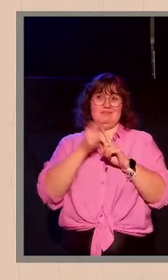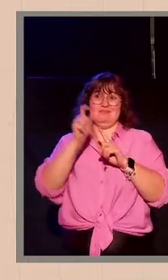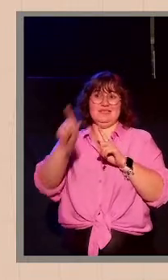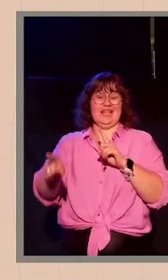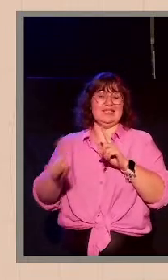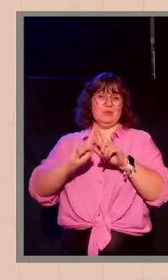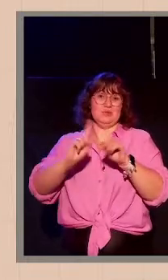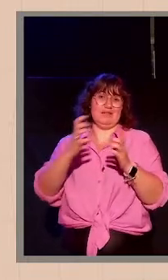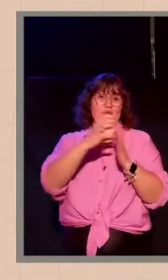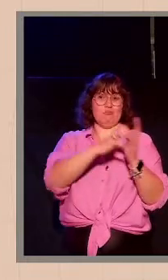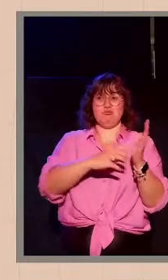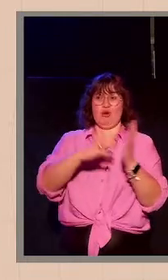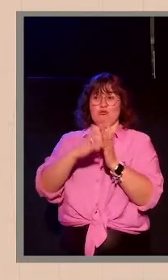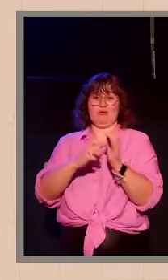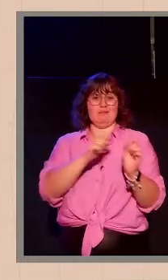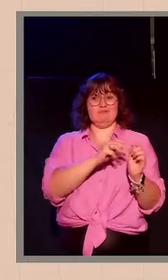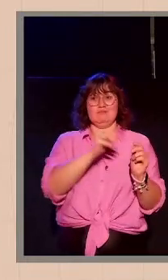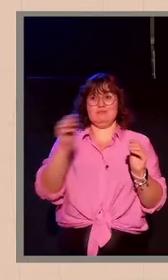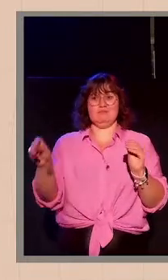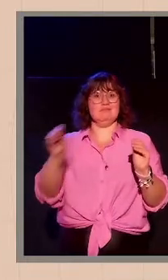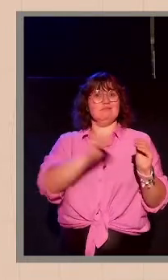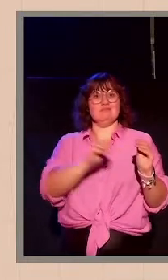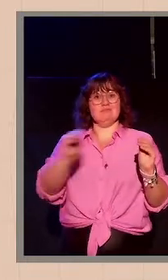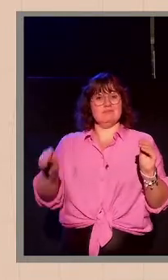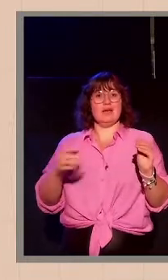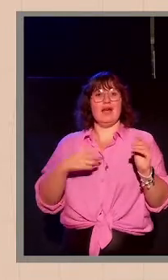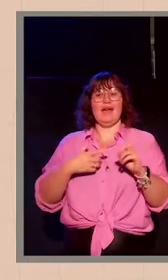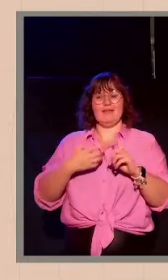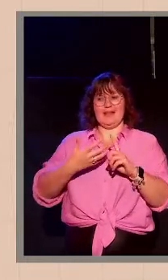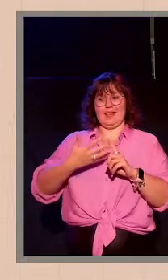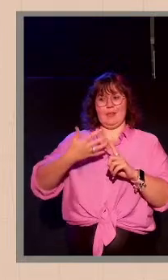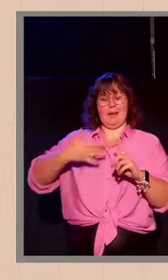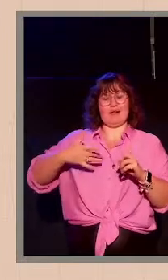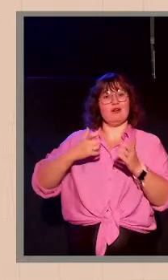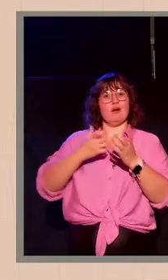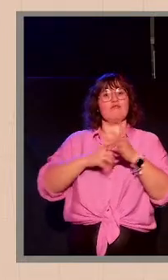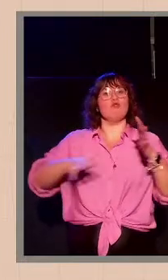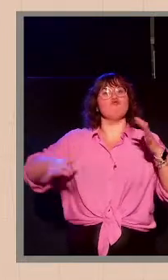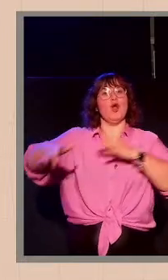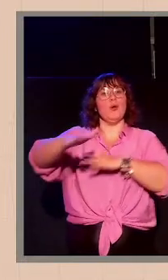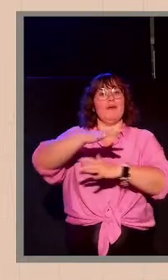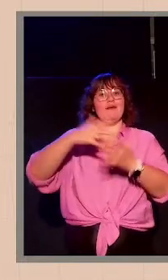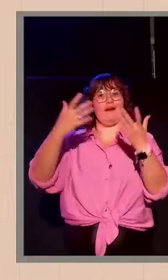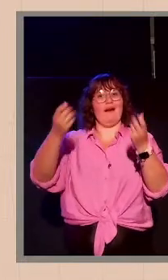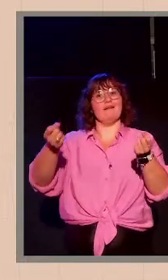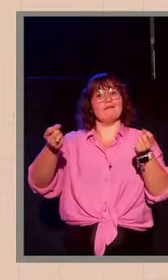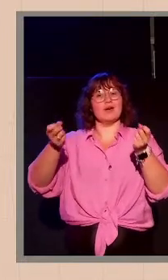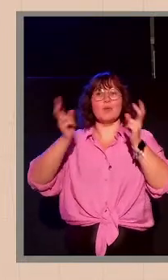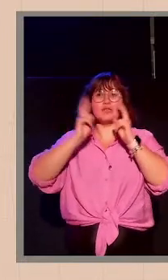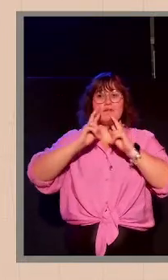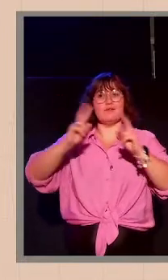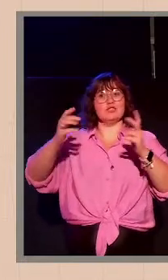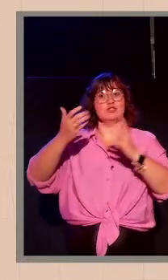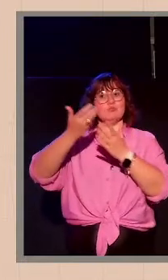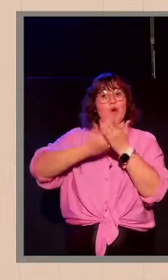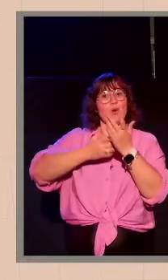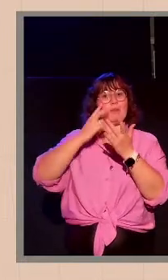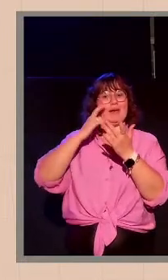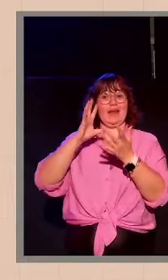programs. And then I've got running in the background here a visuals program called Touch